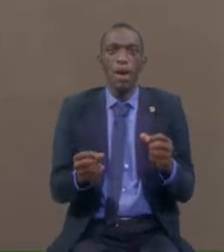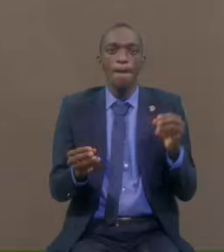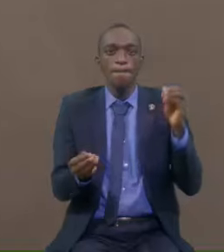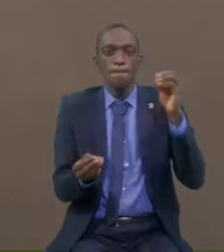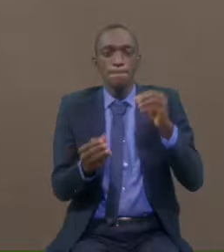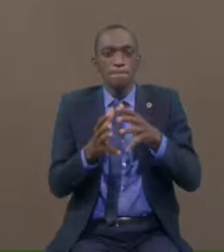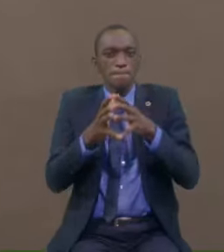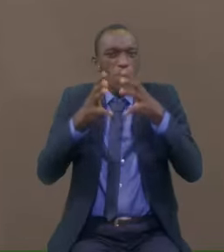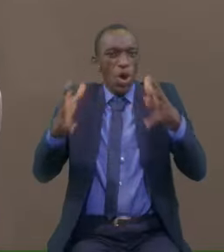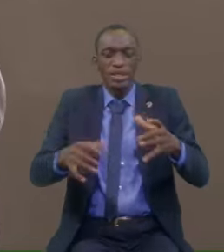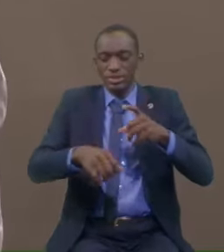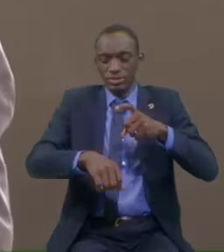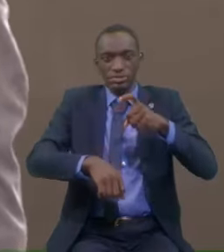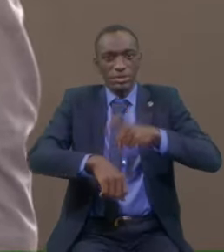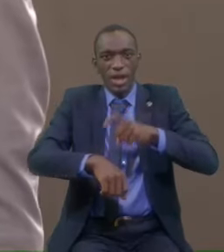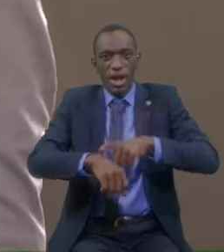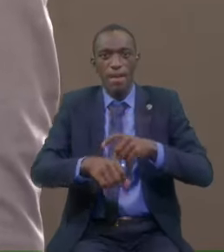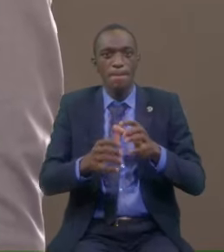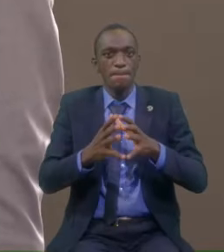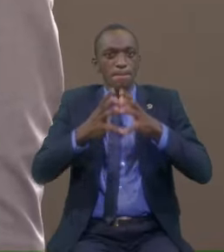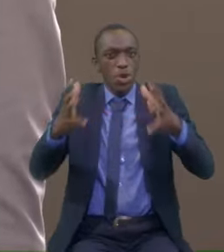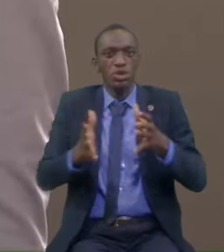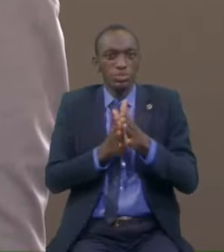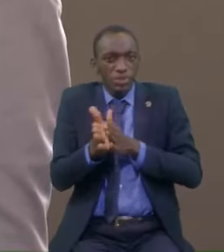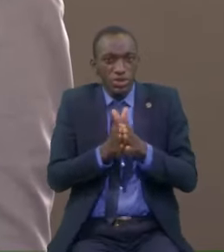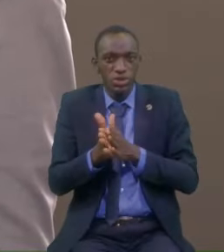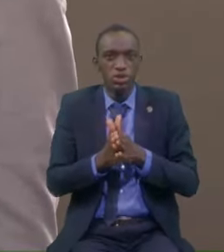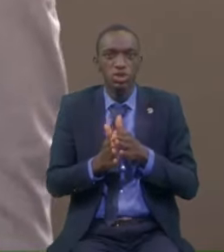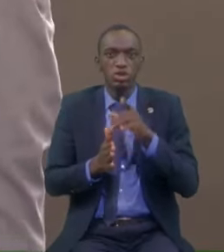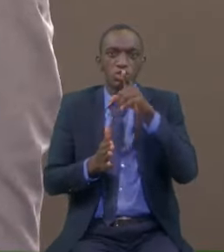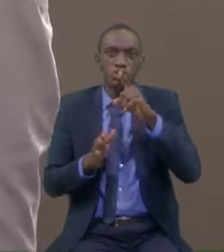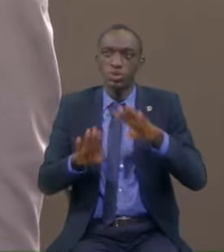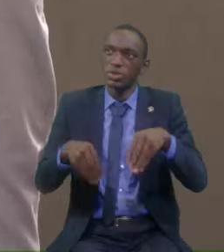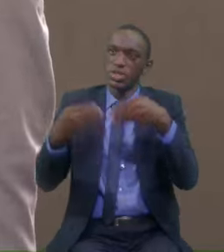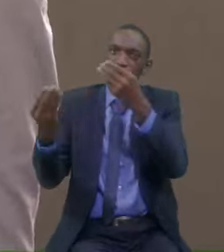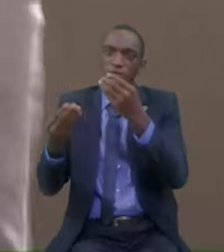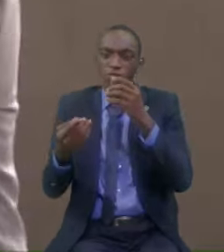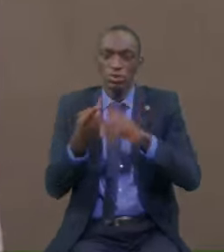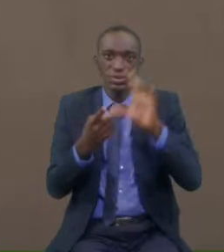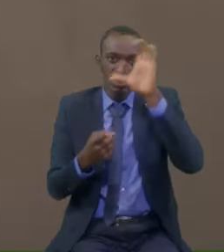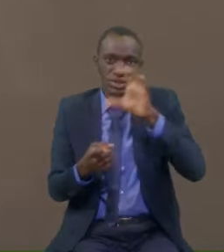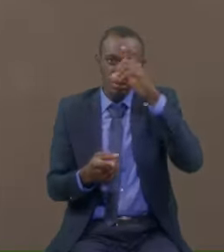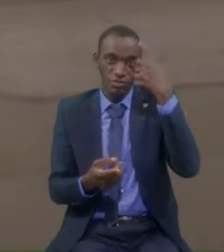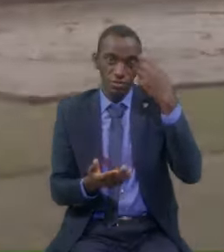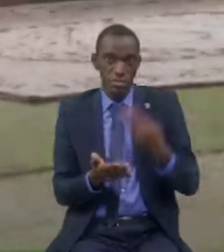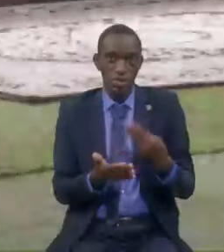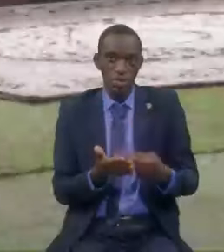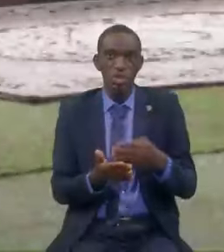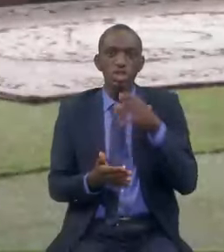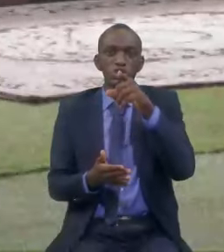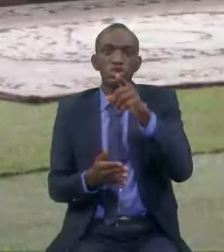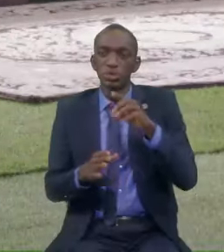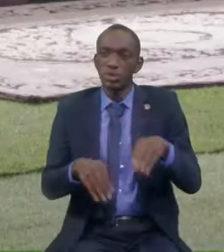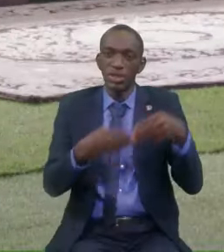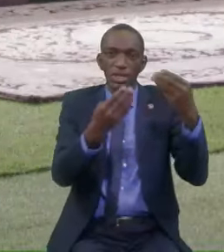time you give in seeking money, in seeking silver and gold, if you